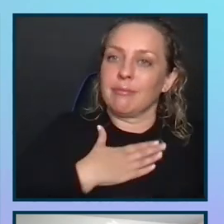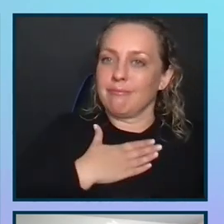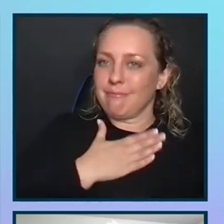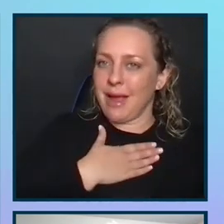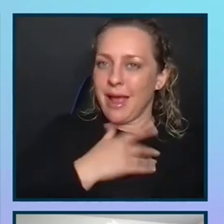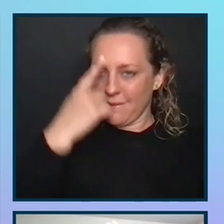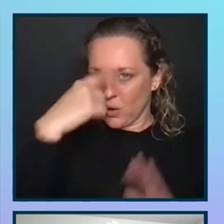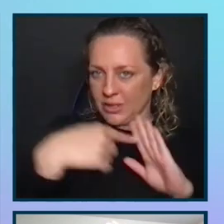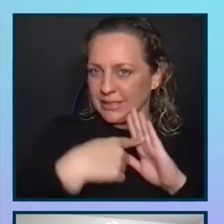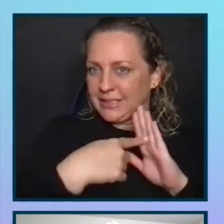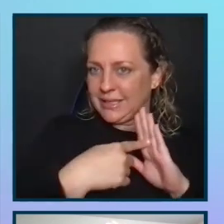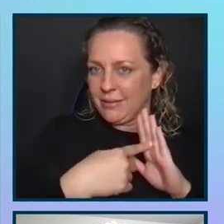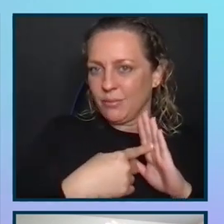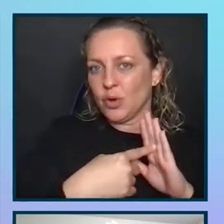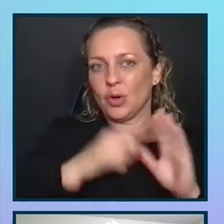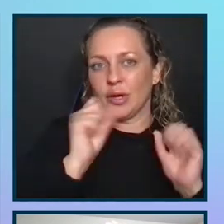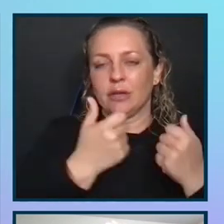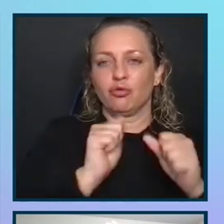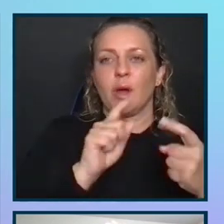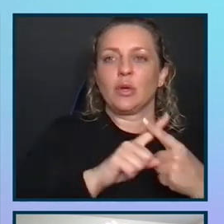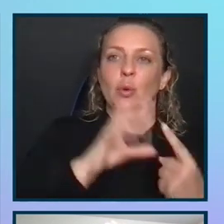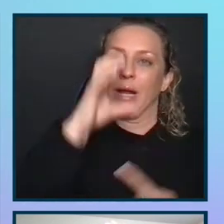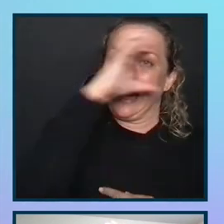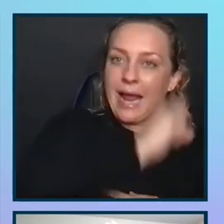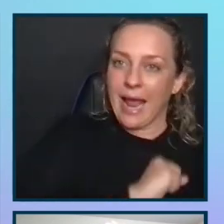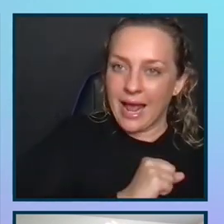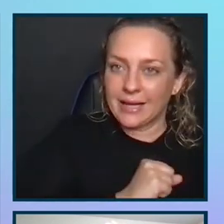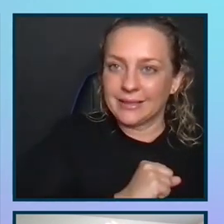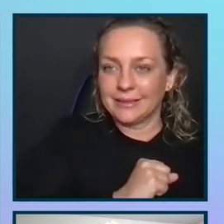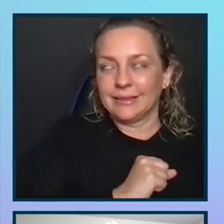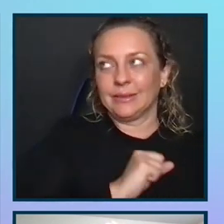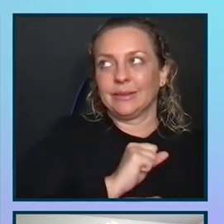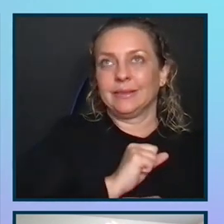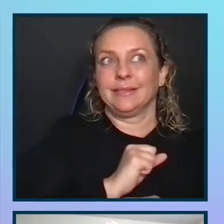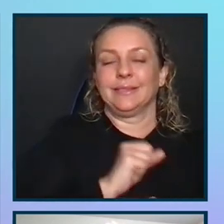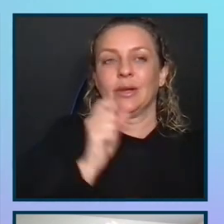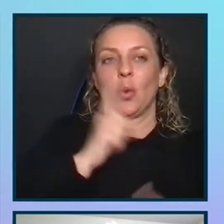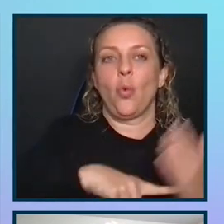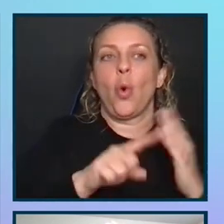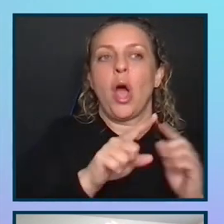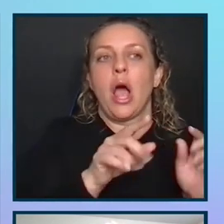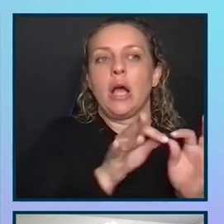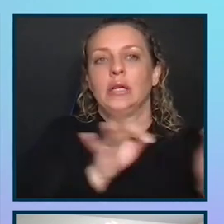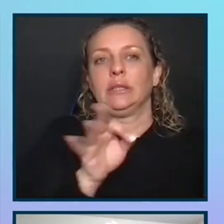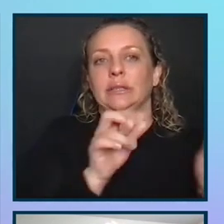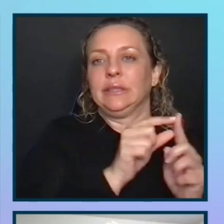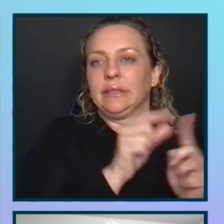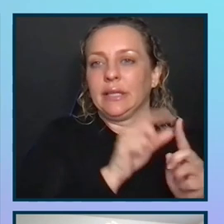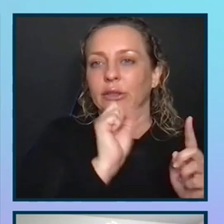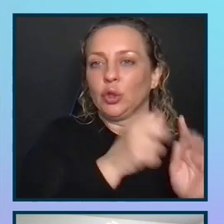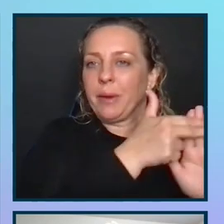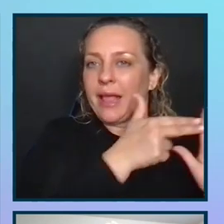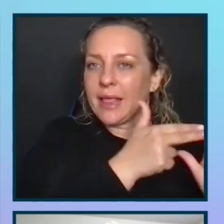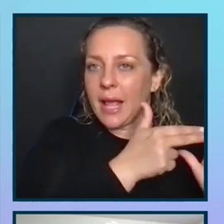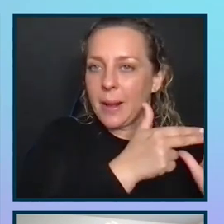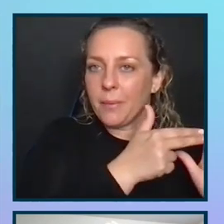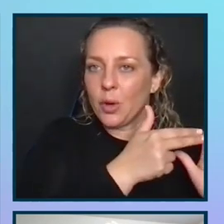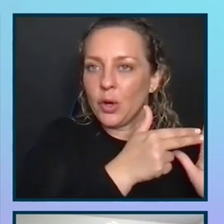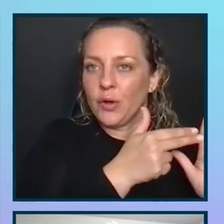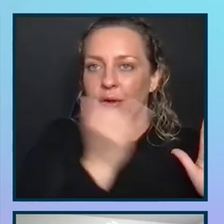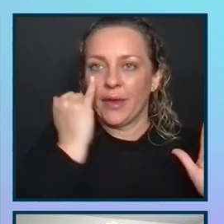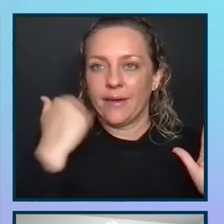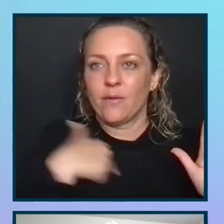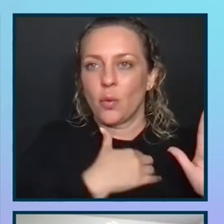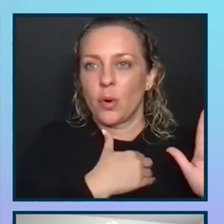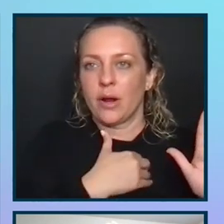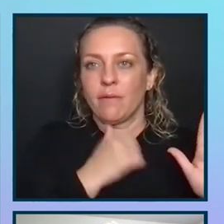the ability to try and guess when it needs to what text should be a label. If there's a label that, if